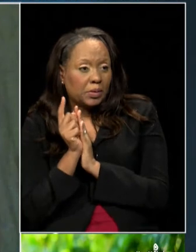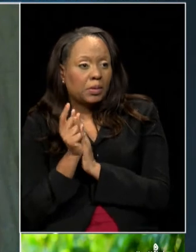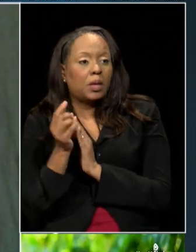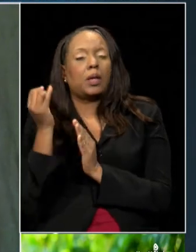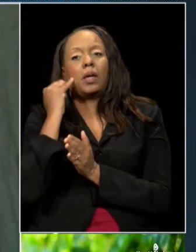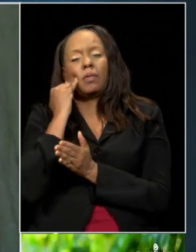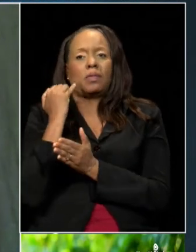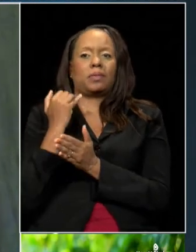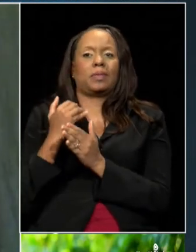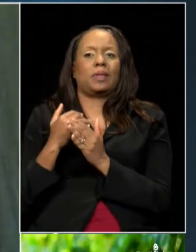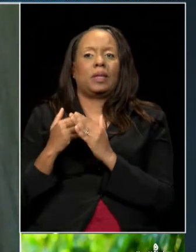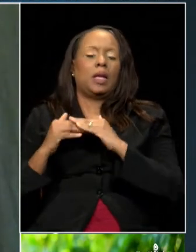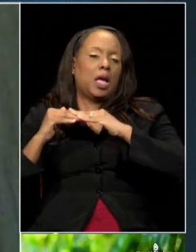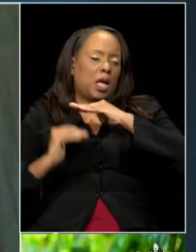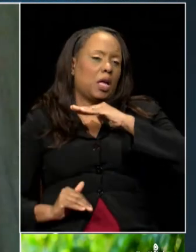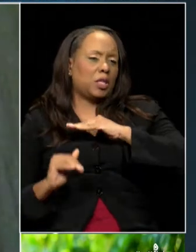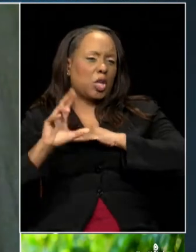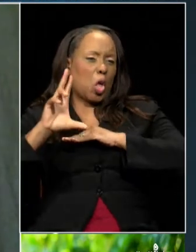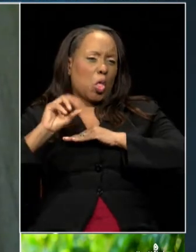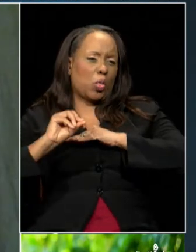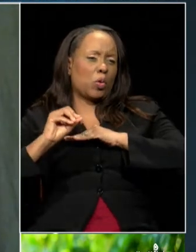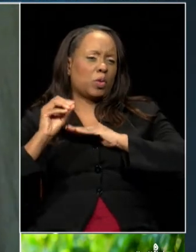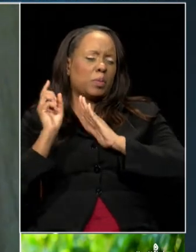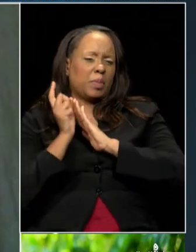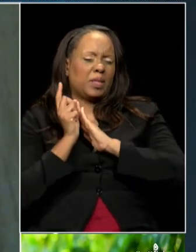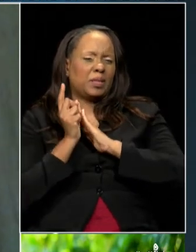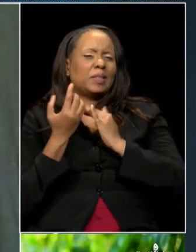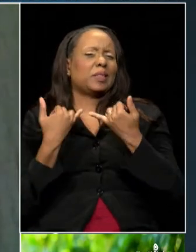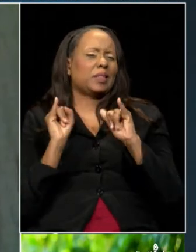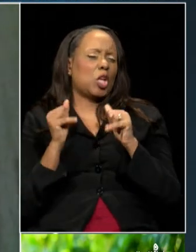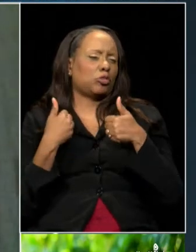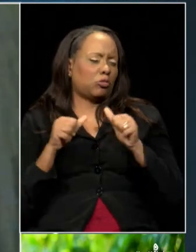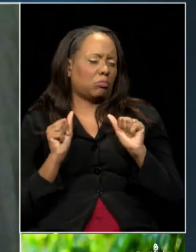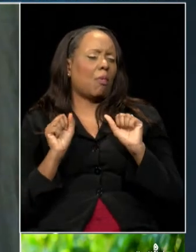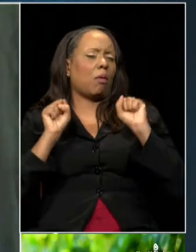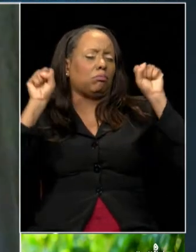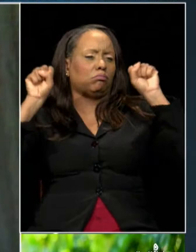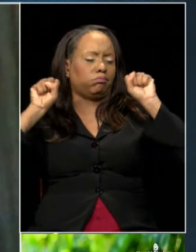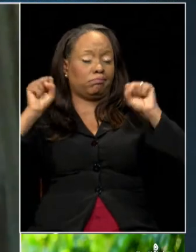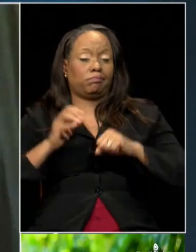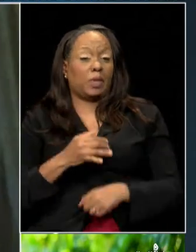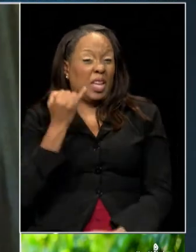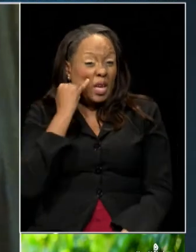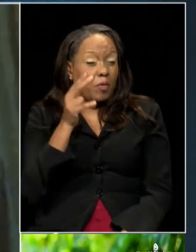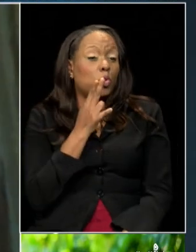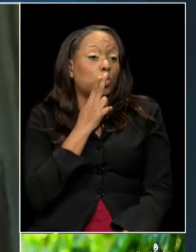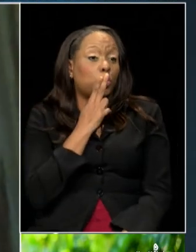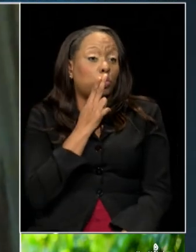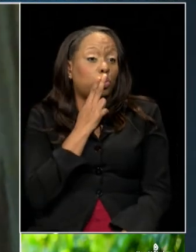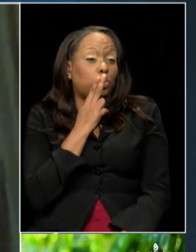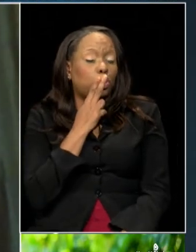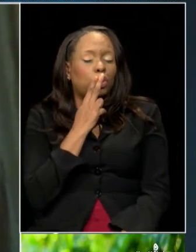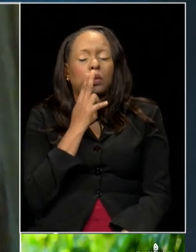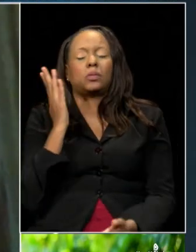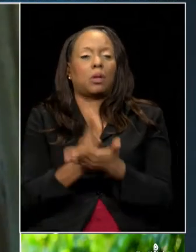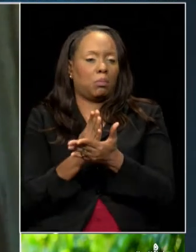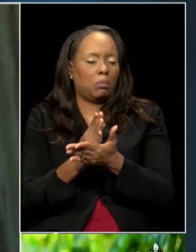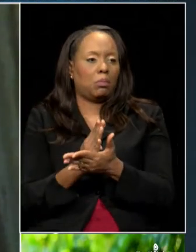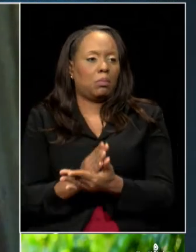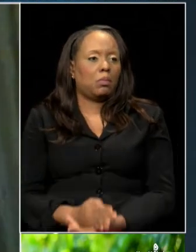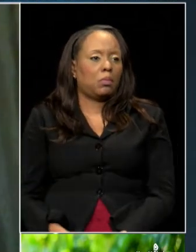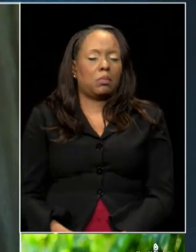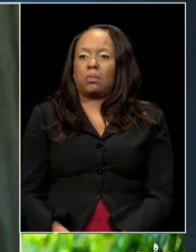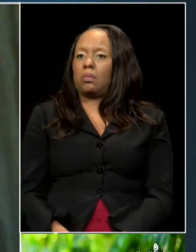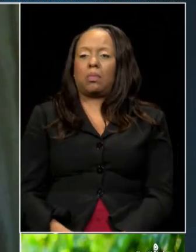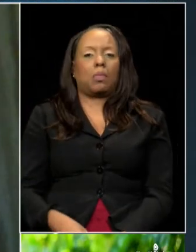that, that's what you should be trying to aim for. And if you are a smoker, stop smoking. One cigarette is too